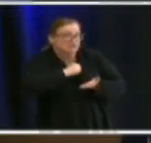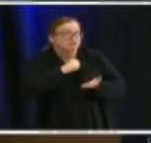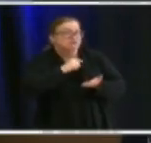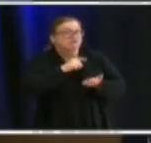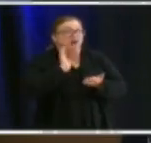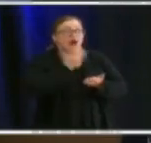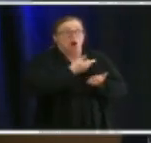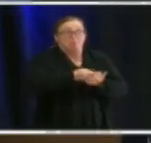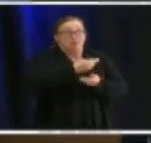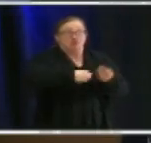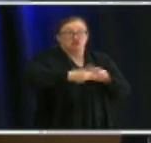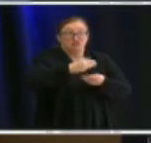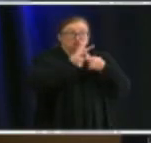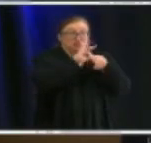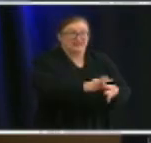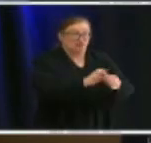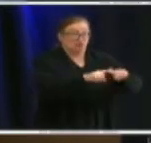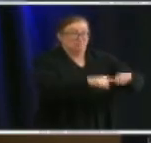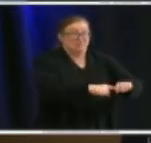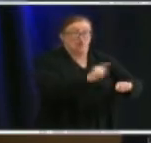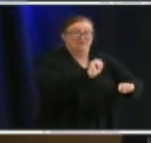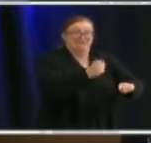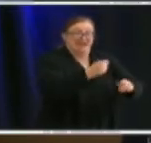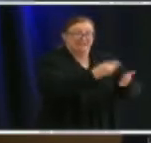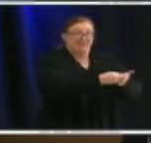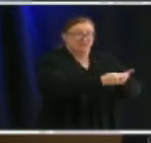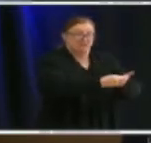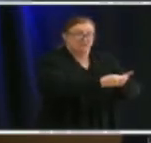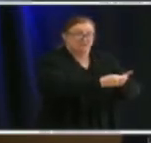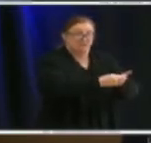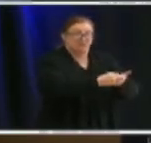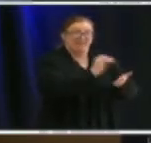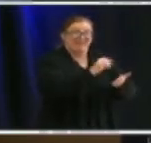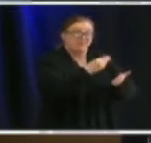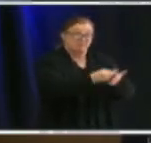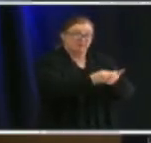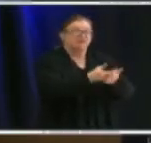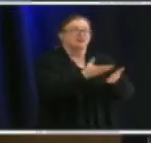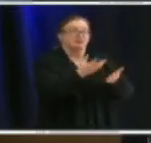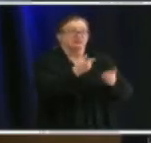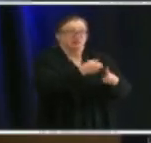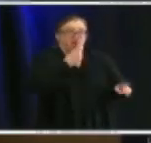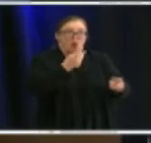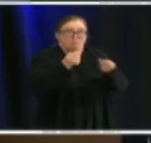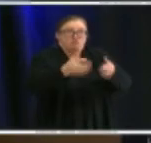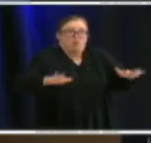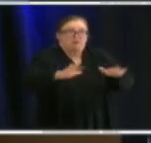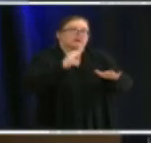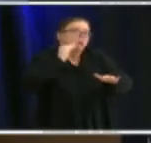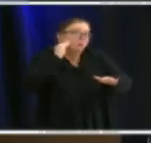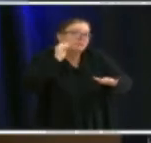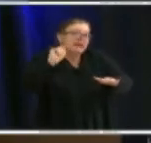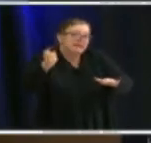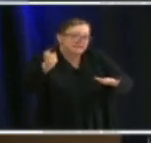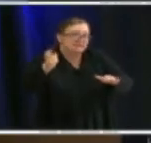a tax funds budget, which is funded through the millage rates that are implied within